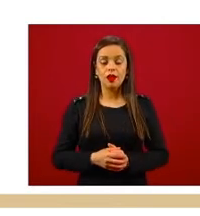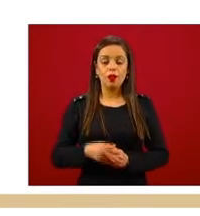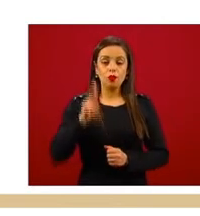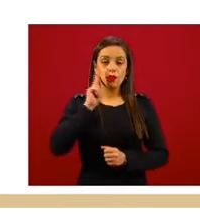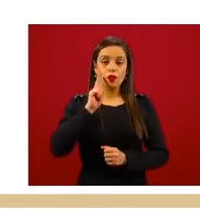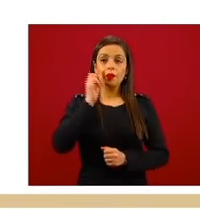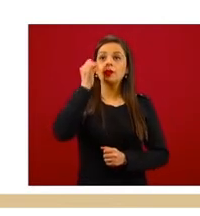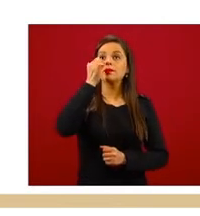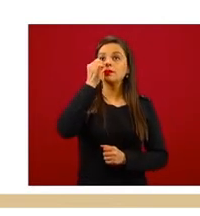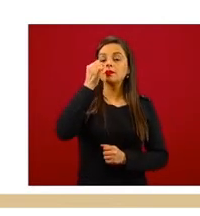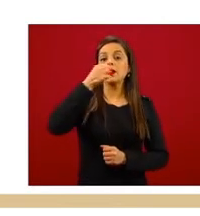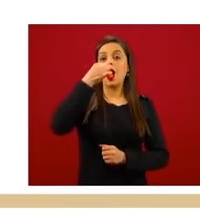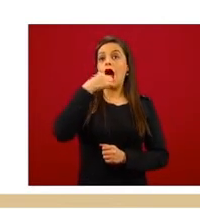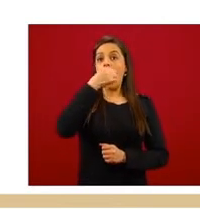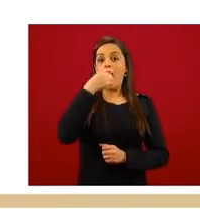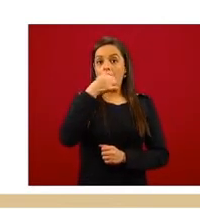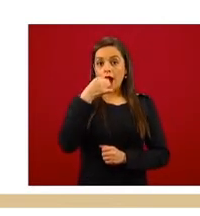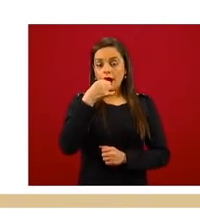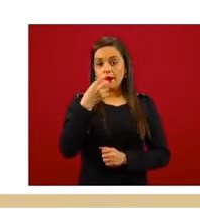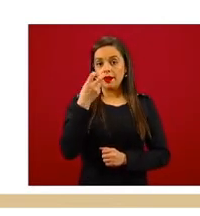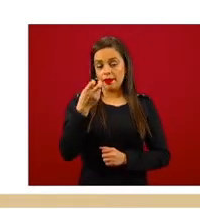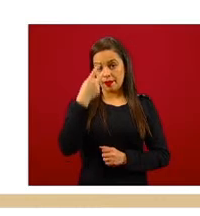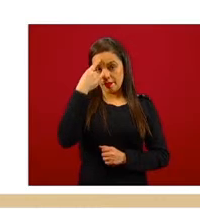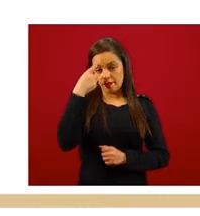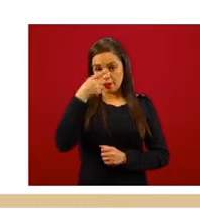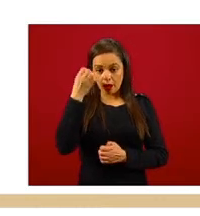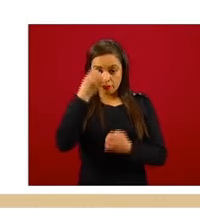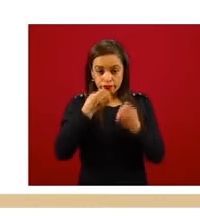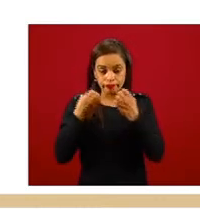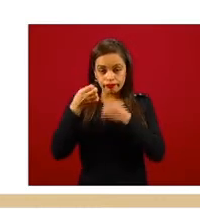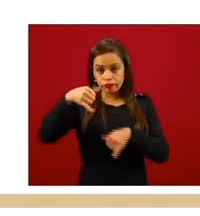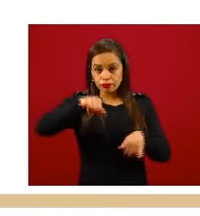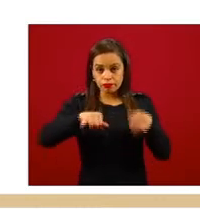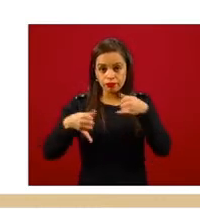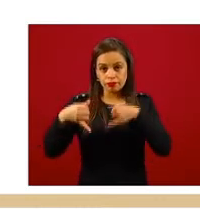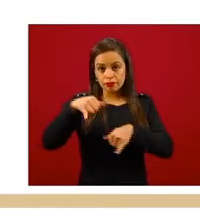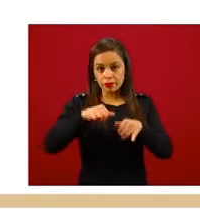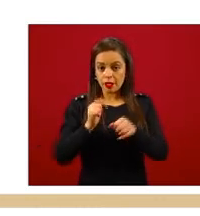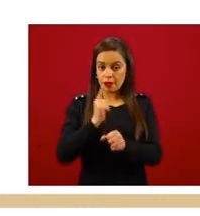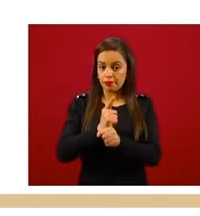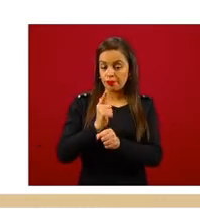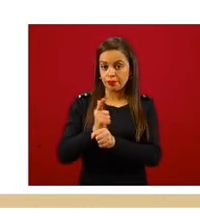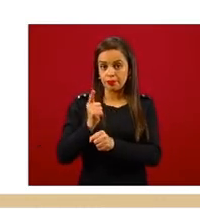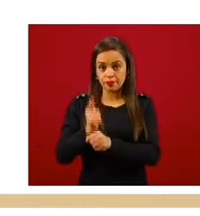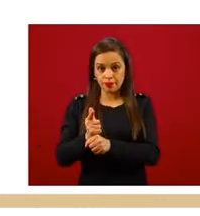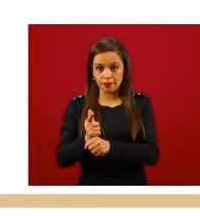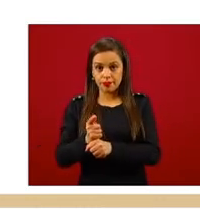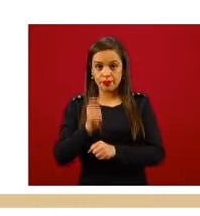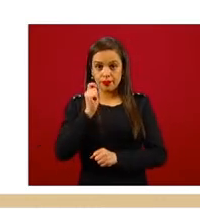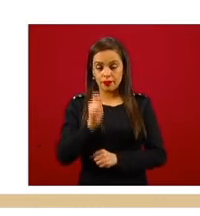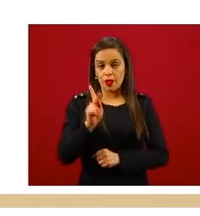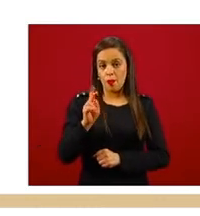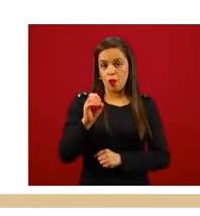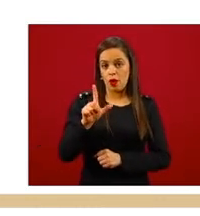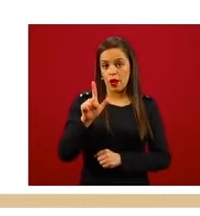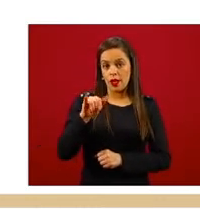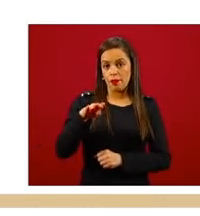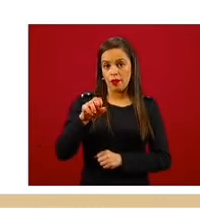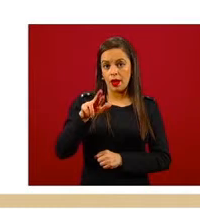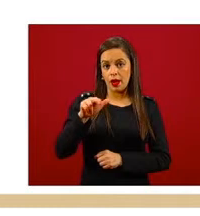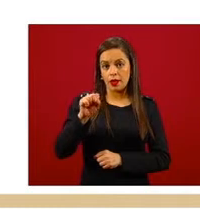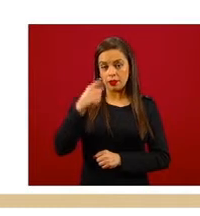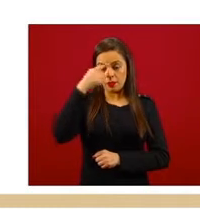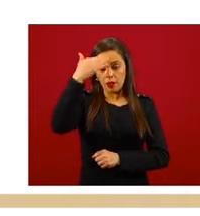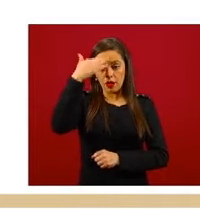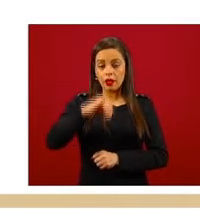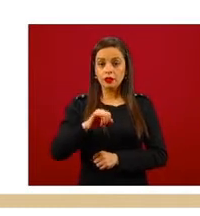un hisopo from which faríngeo, un we hisopo got nasofaríngeo, para testing realizar la prueba through de the reacción en cadena de la Q-tip polimerasa, que that es we la prueba use so